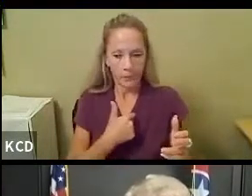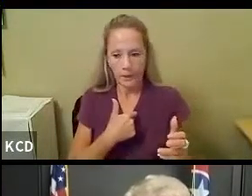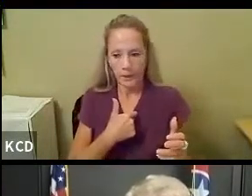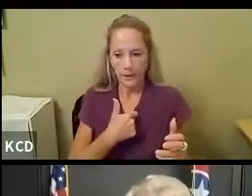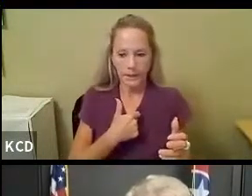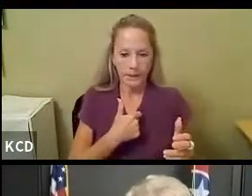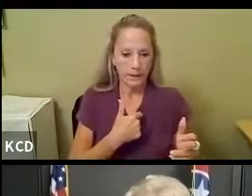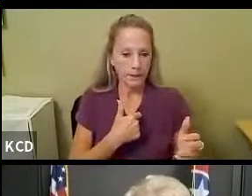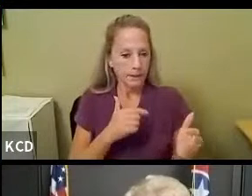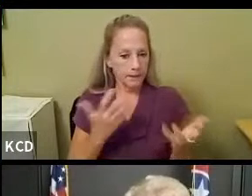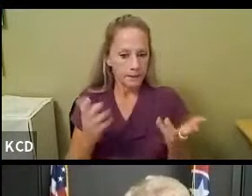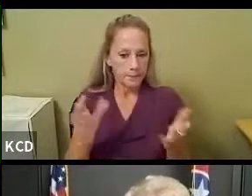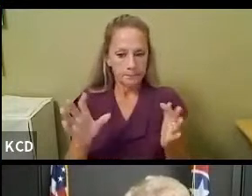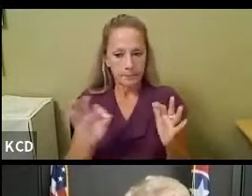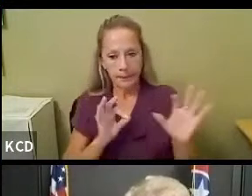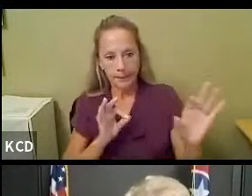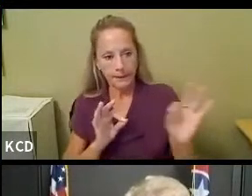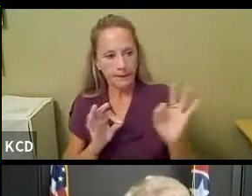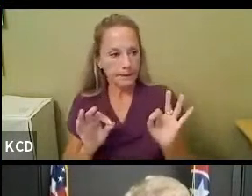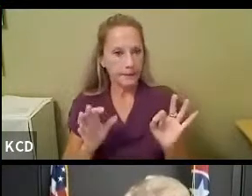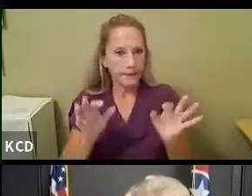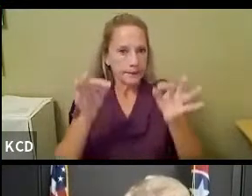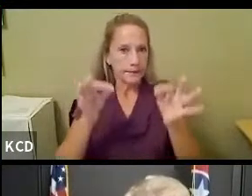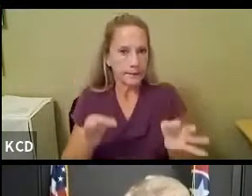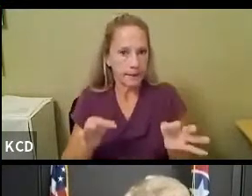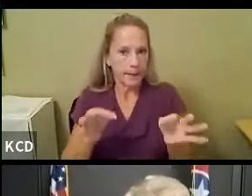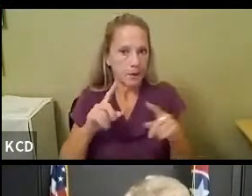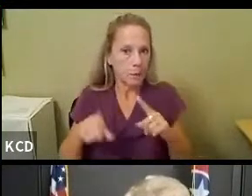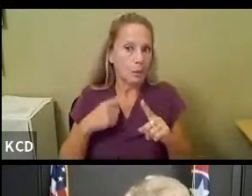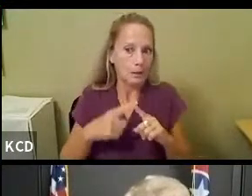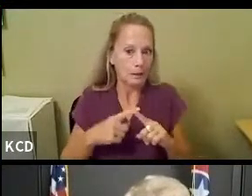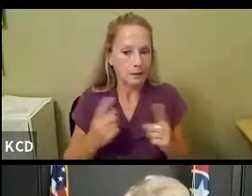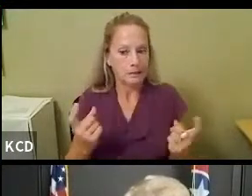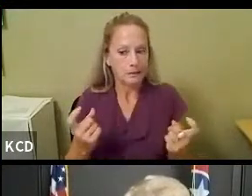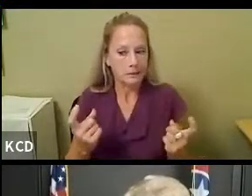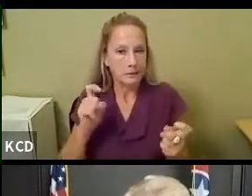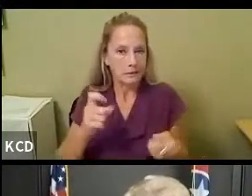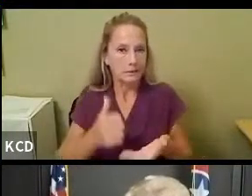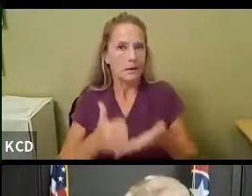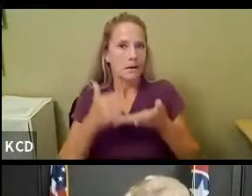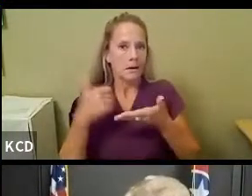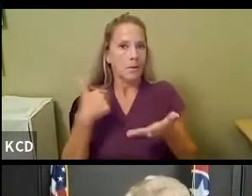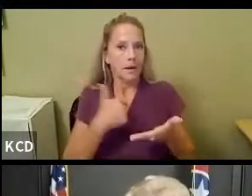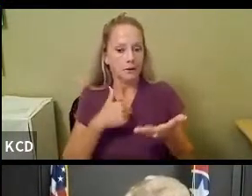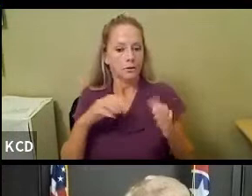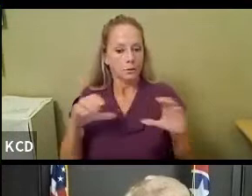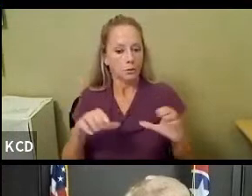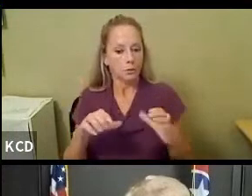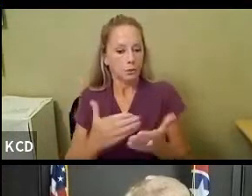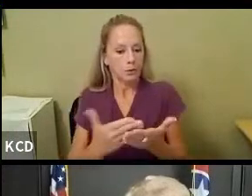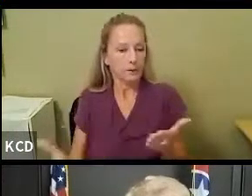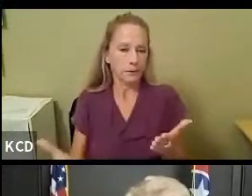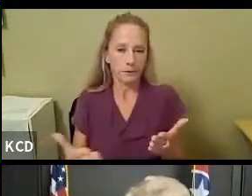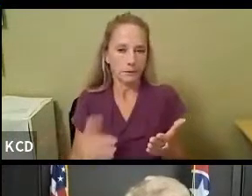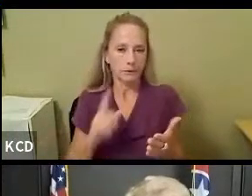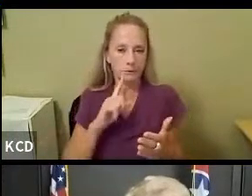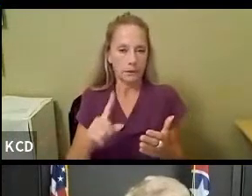we have our law enforcement friends help us do things for many